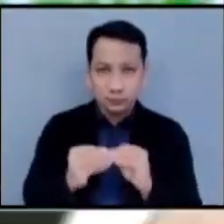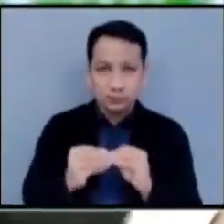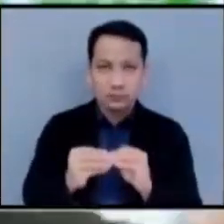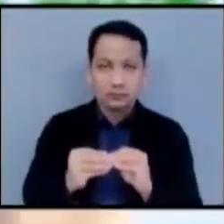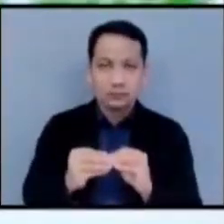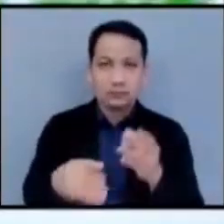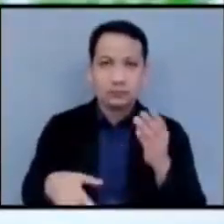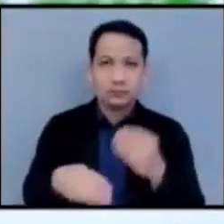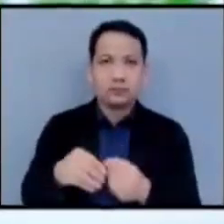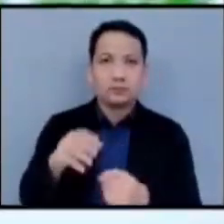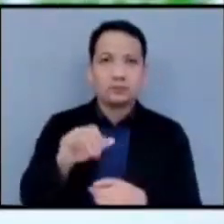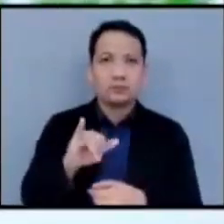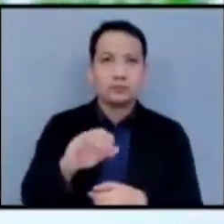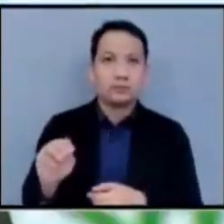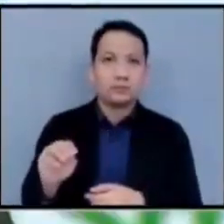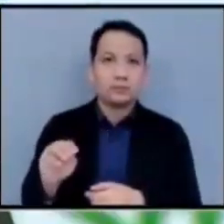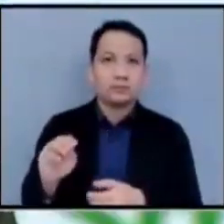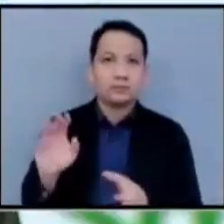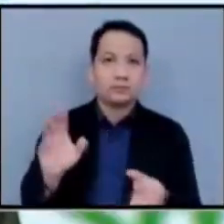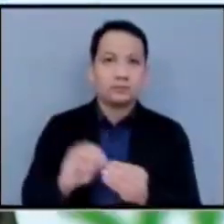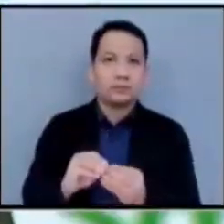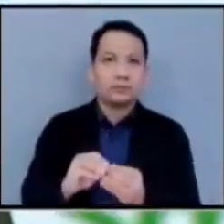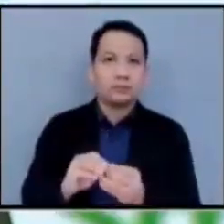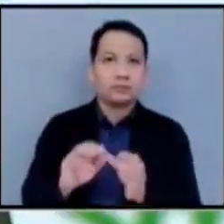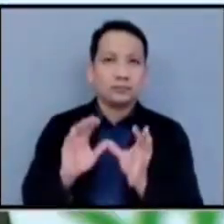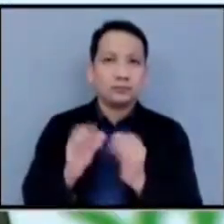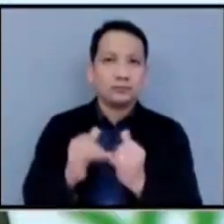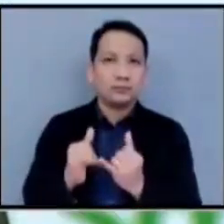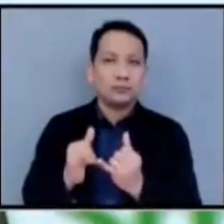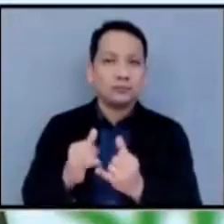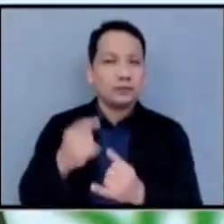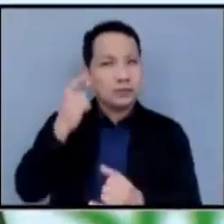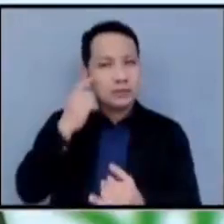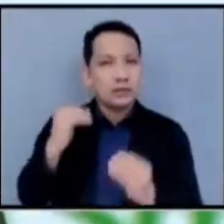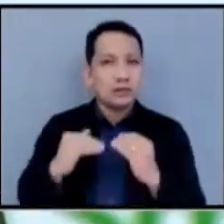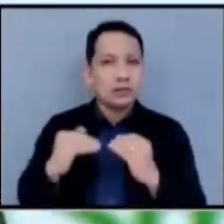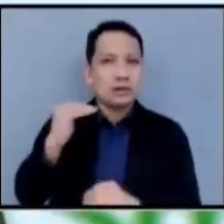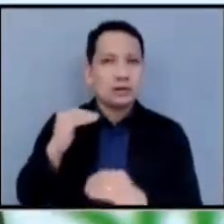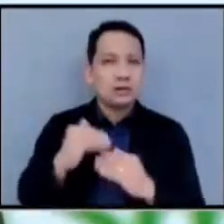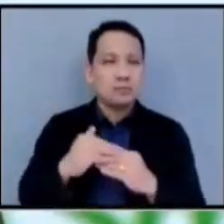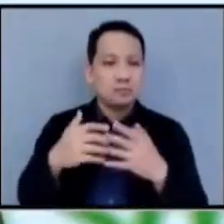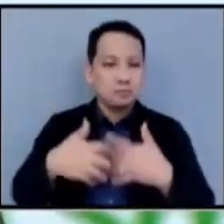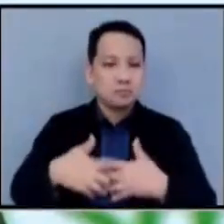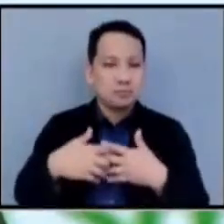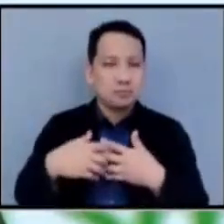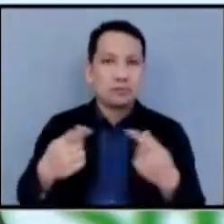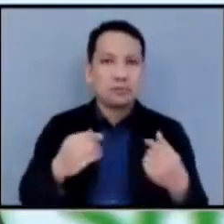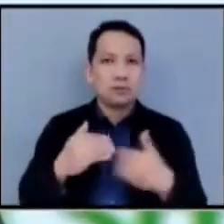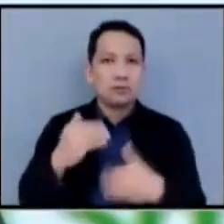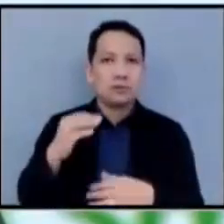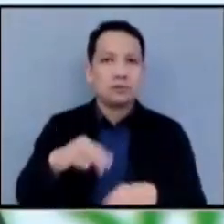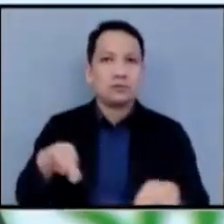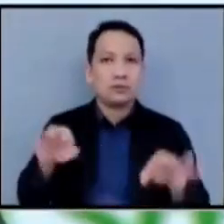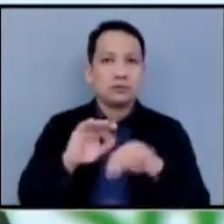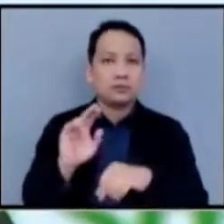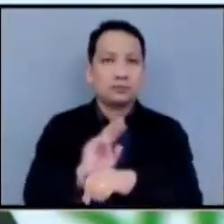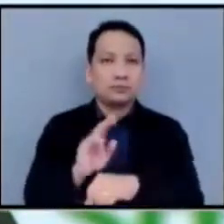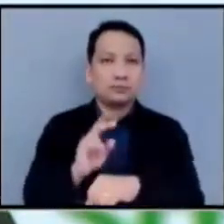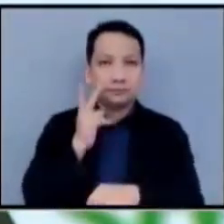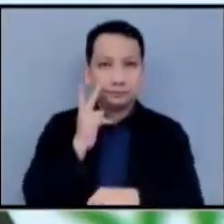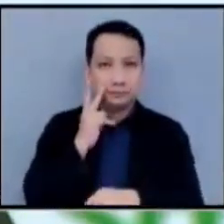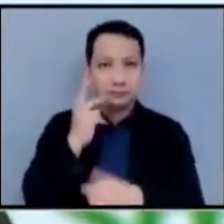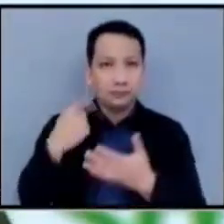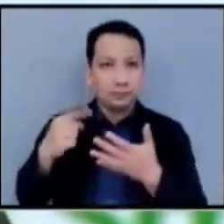niya doon sa telco provider. So I think this is one of the mechanisms that we would be able to use in order to verify